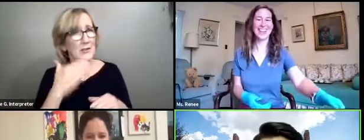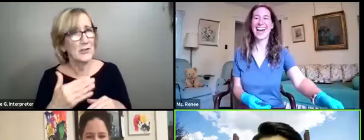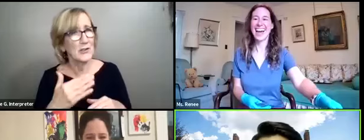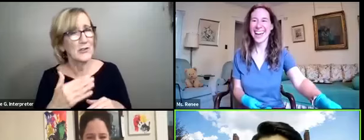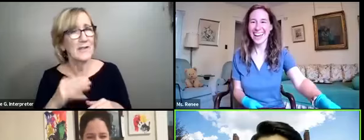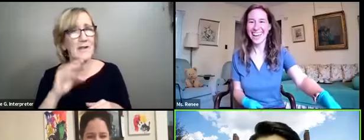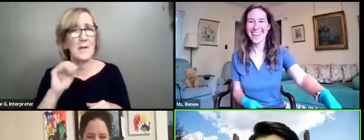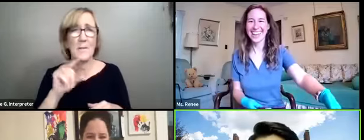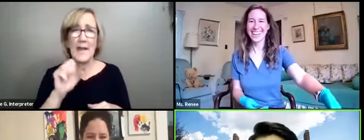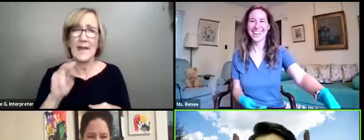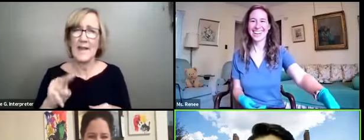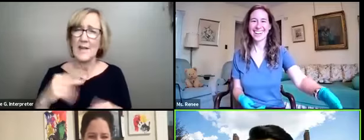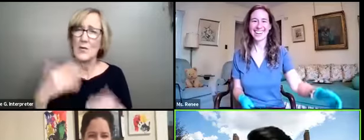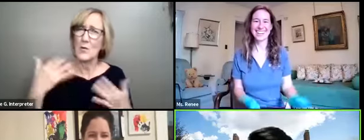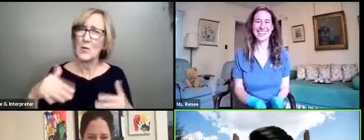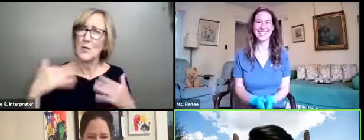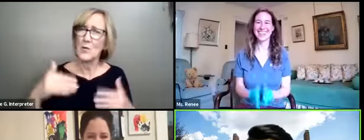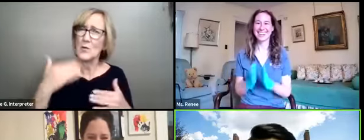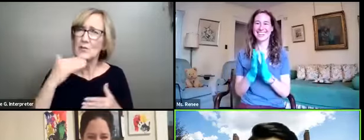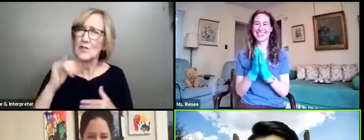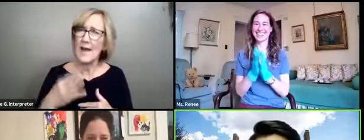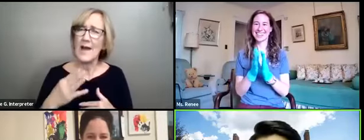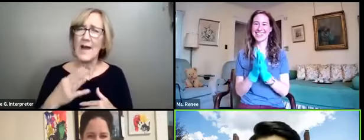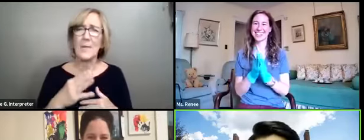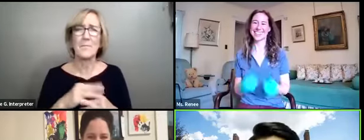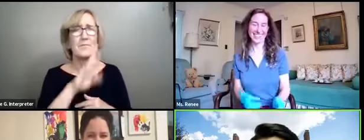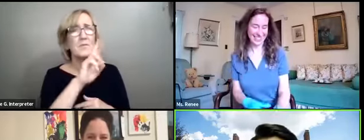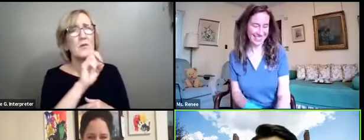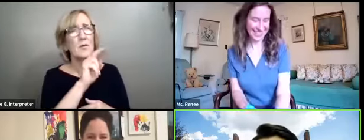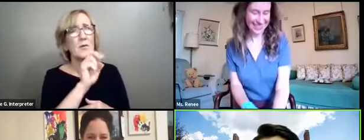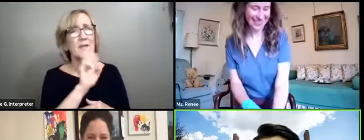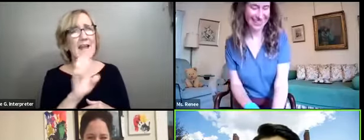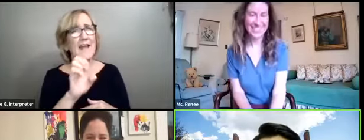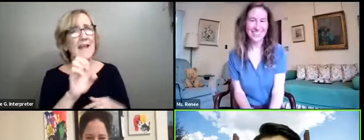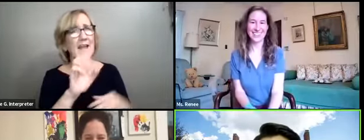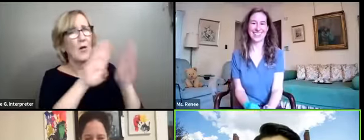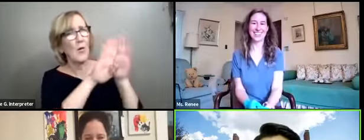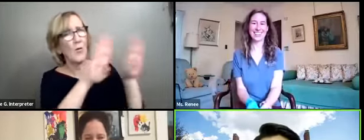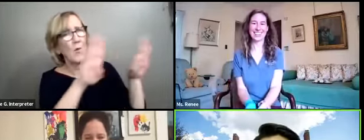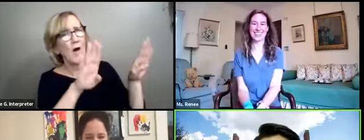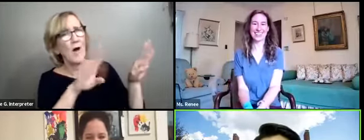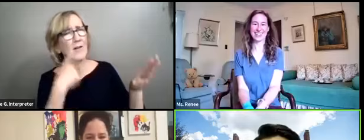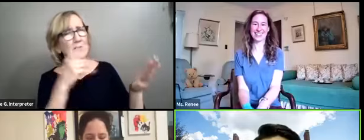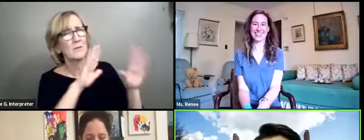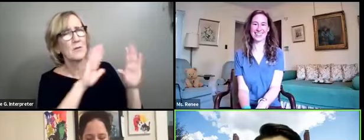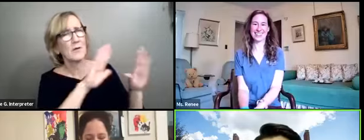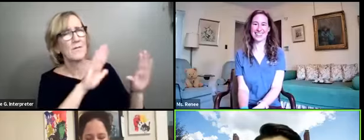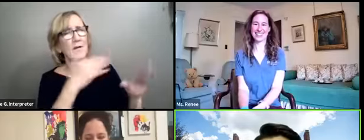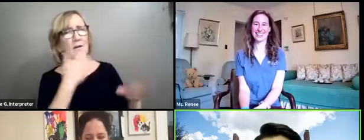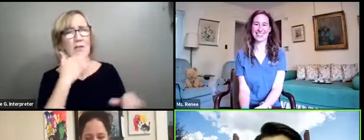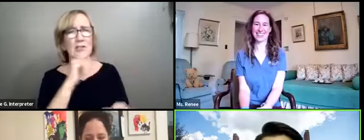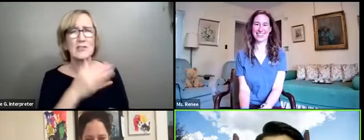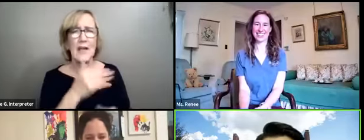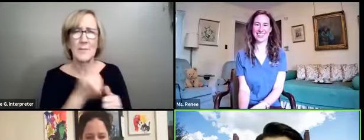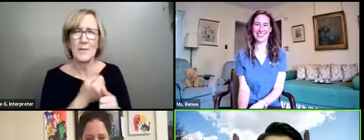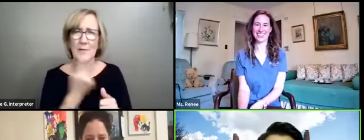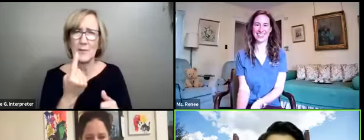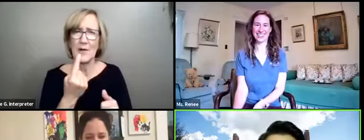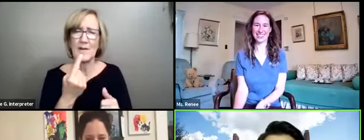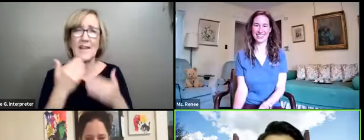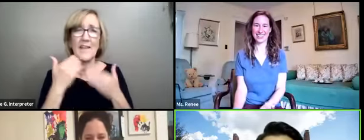hers. And Renee, the whole wall looks fantastic. So good job, everybody. And thank you, everybody, so